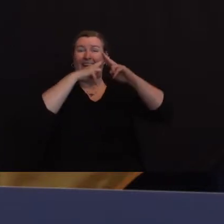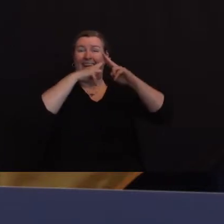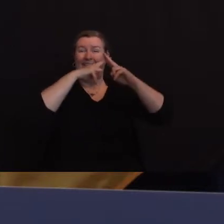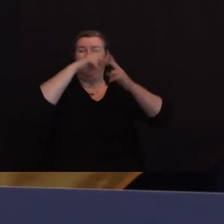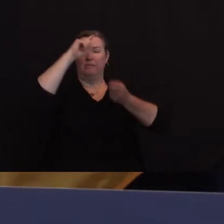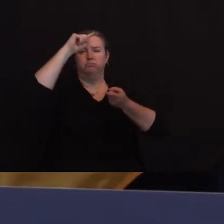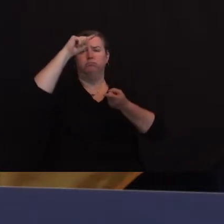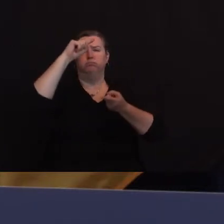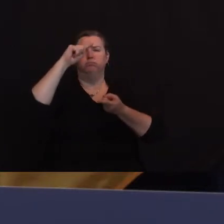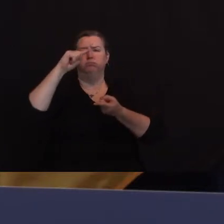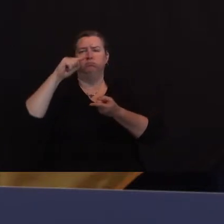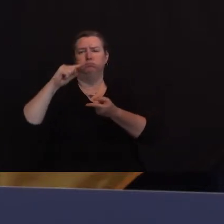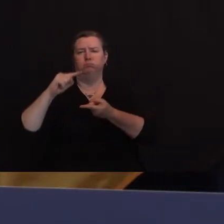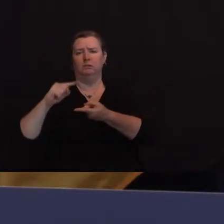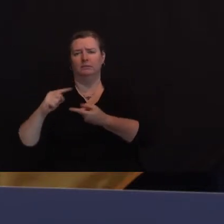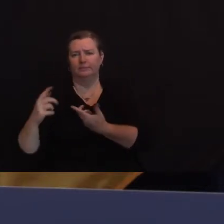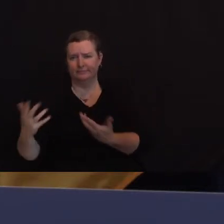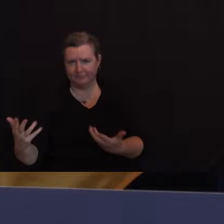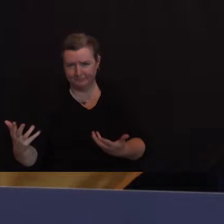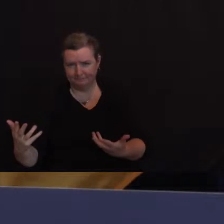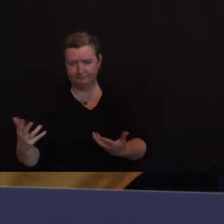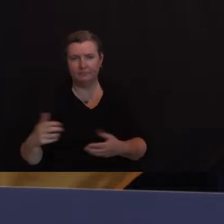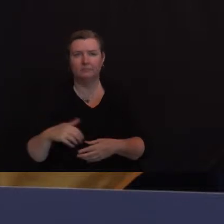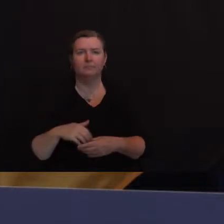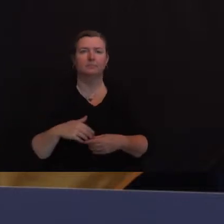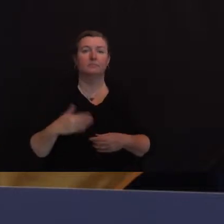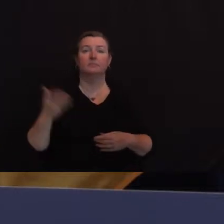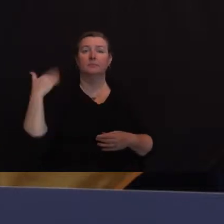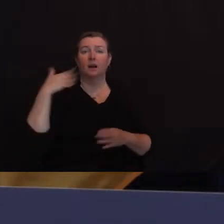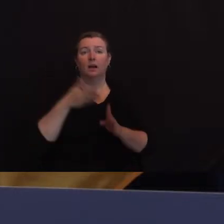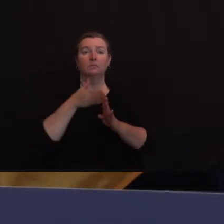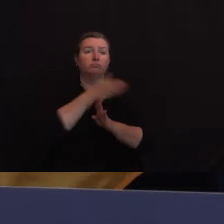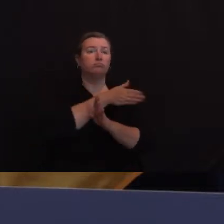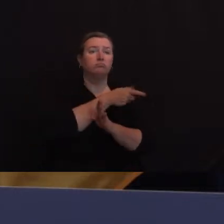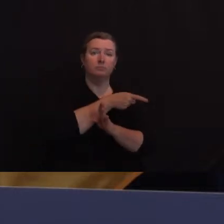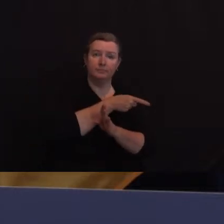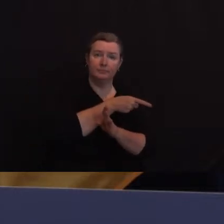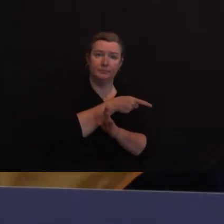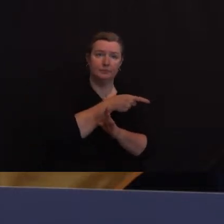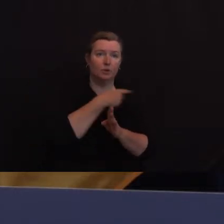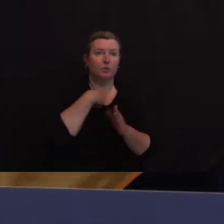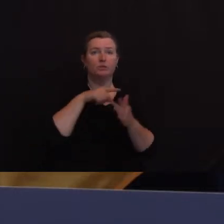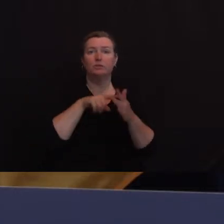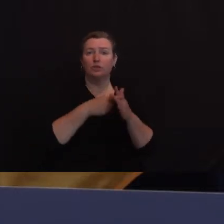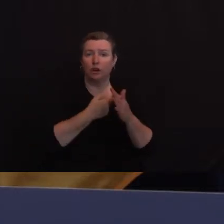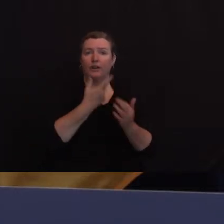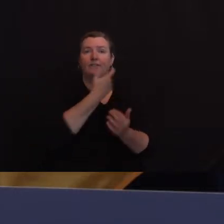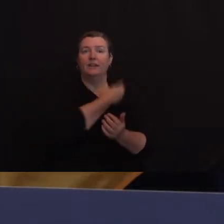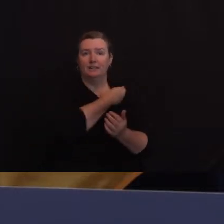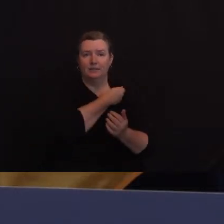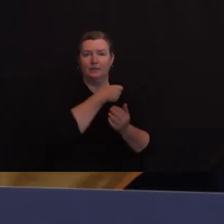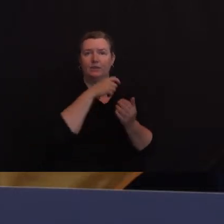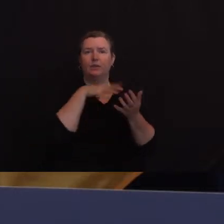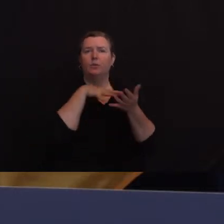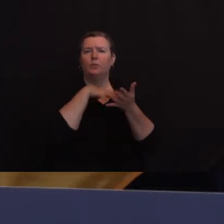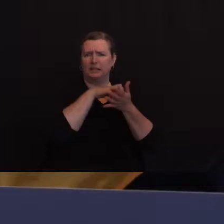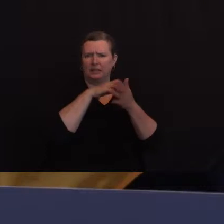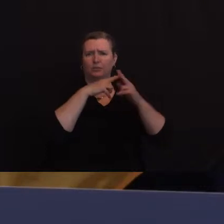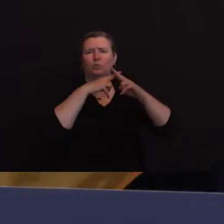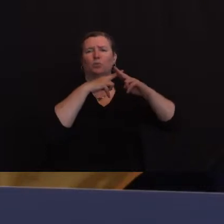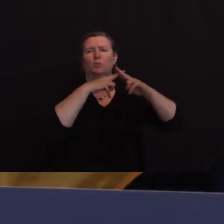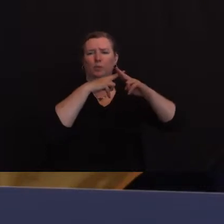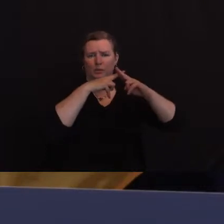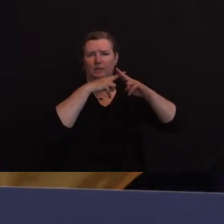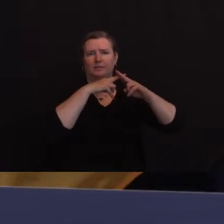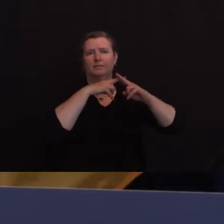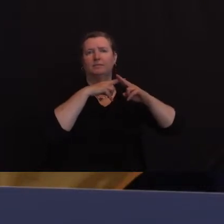happened? Early on, we vaccinated most of those people who had immune systems that weren't as good. So they, in particular, may be losing immunity more, which